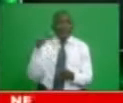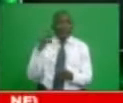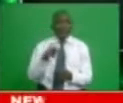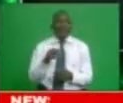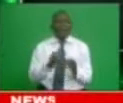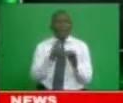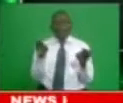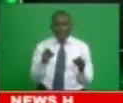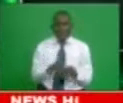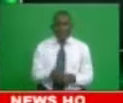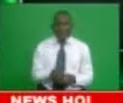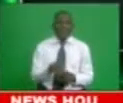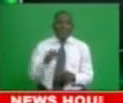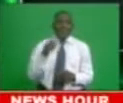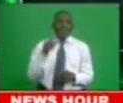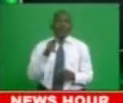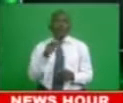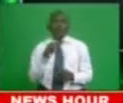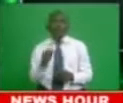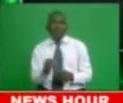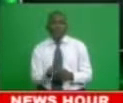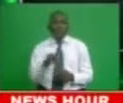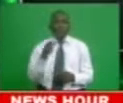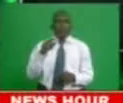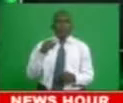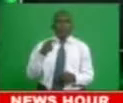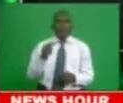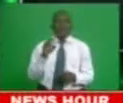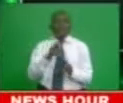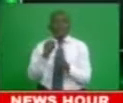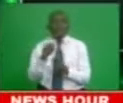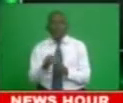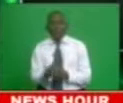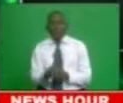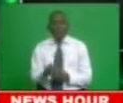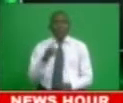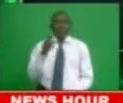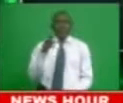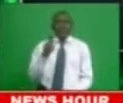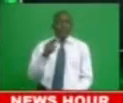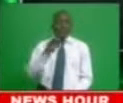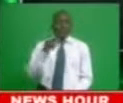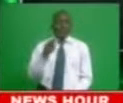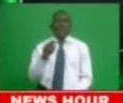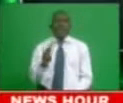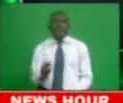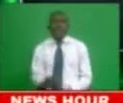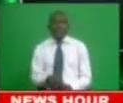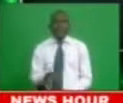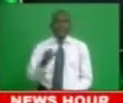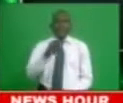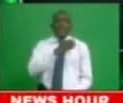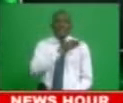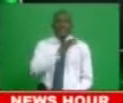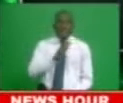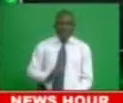Bright Kankambuedu, Love FM Kumasi, Nathan Kwao, City FM Accra, Benedict Owusu Dankwa, Joy FM